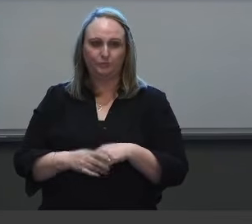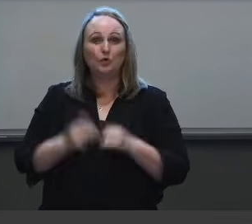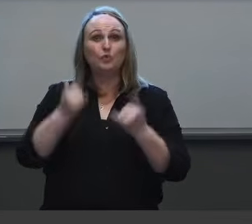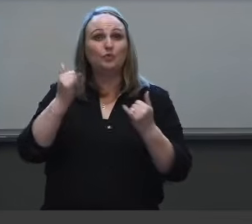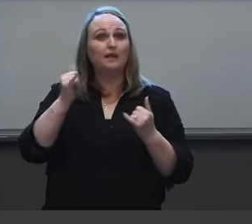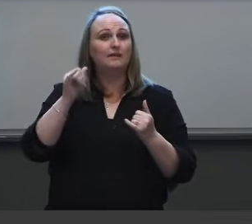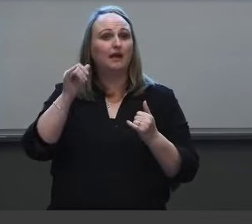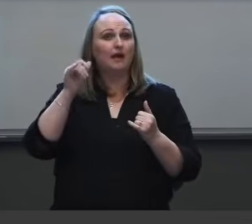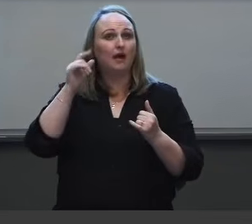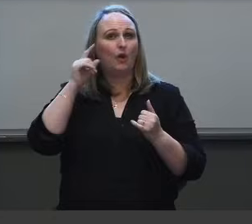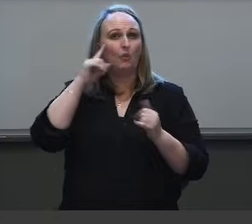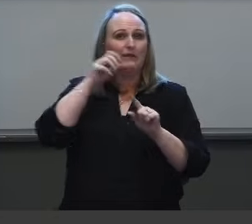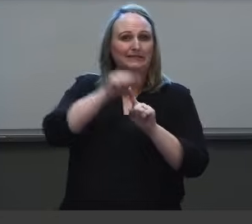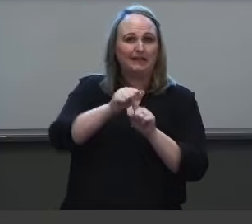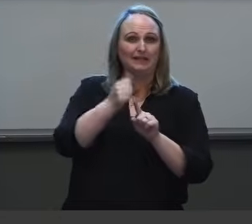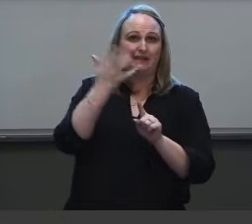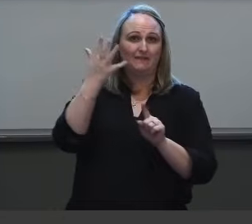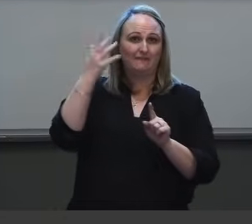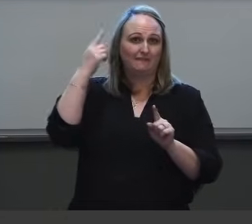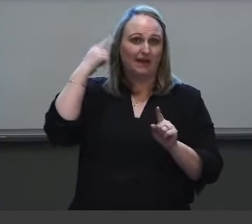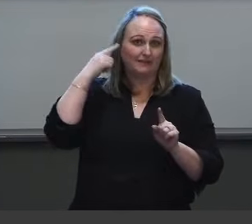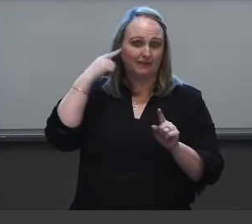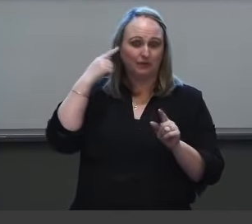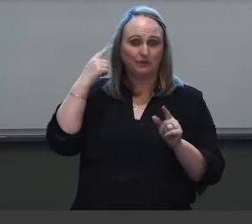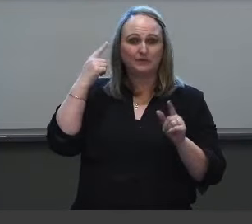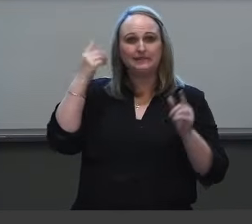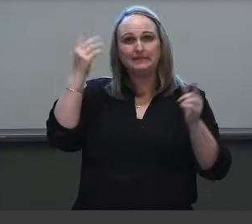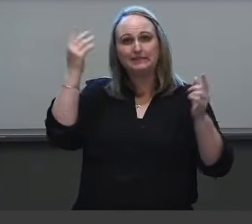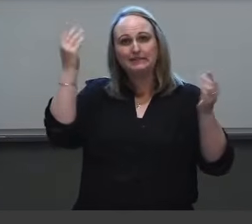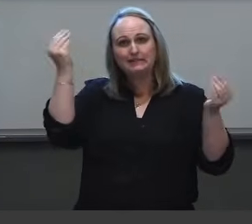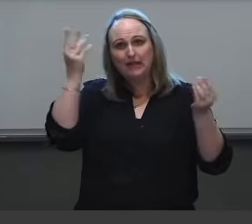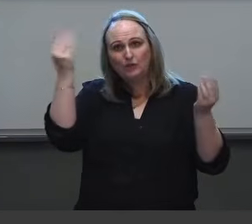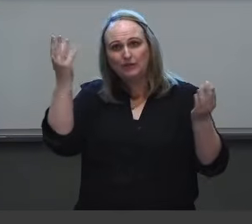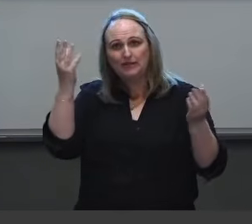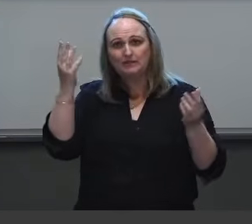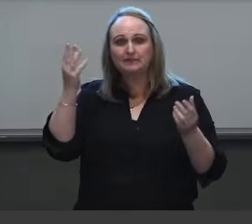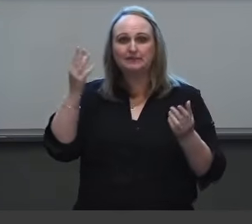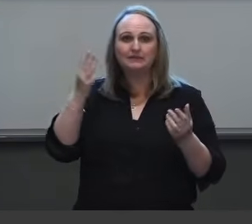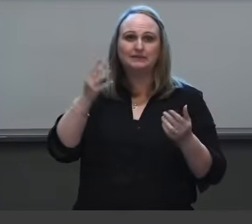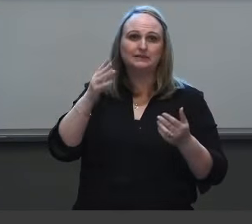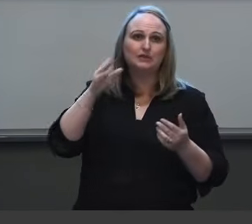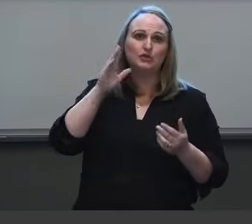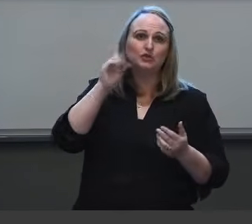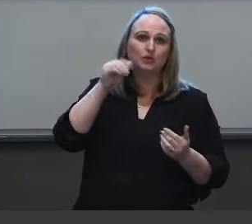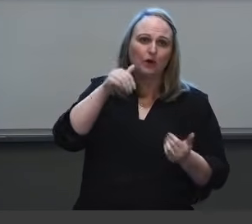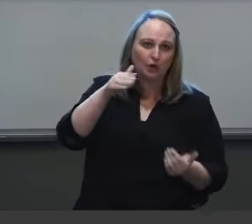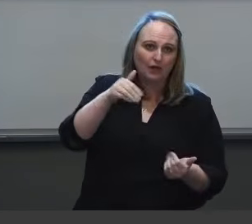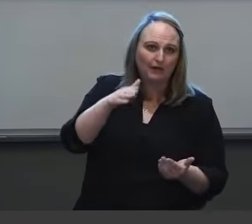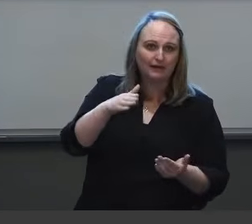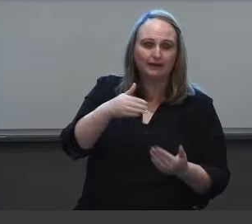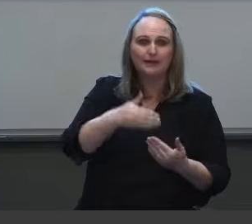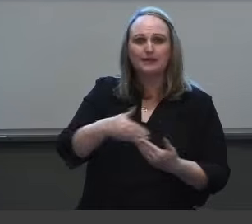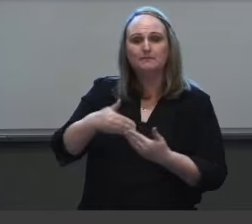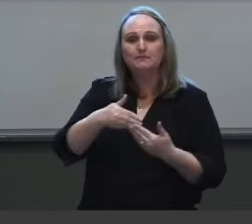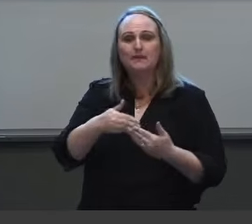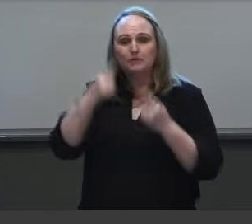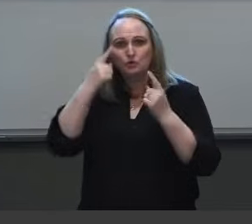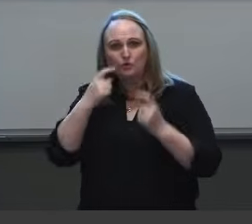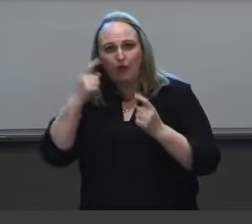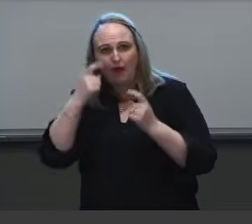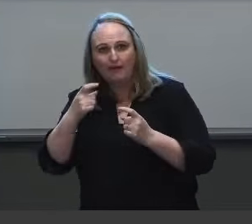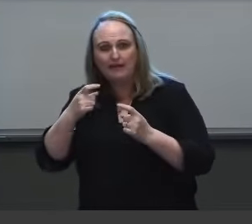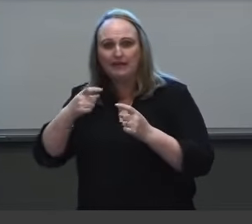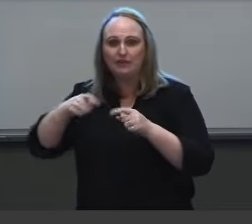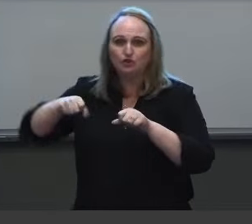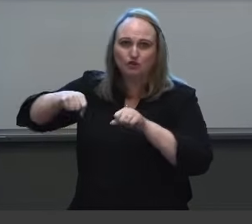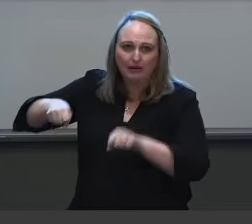sounds: siren, dog barking, baby crying, car horn, and jackhammer, and we do it with a very high